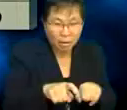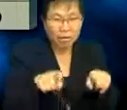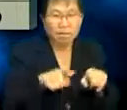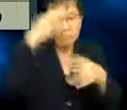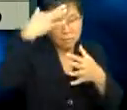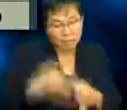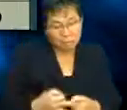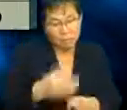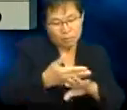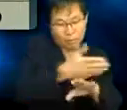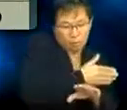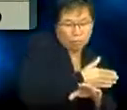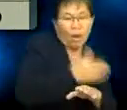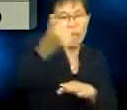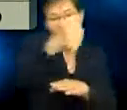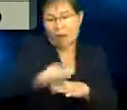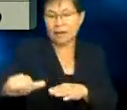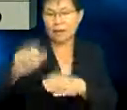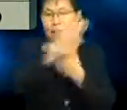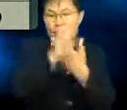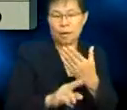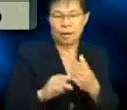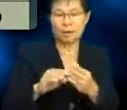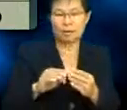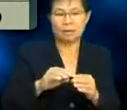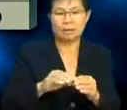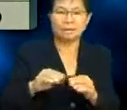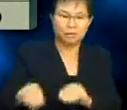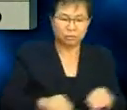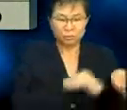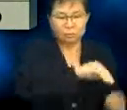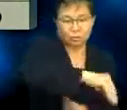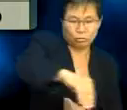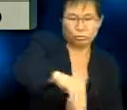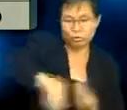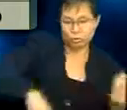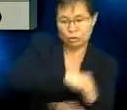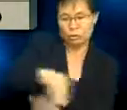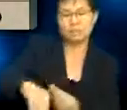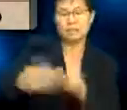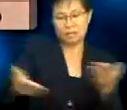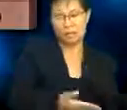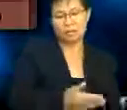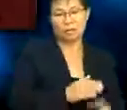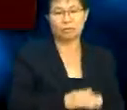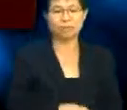blood type must be determined before any blood transfusion is carried out.